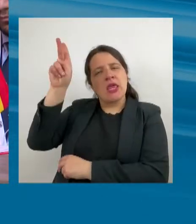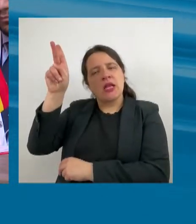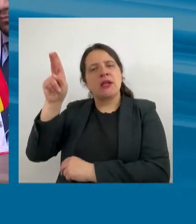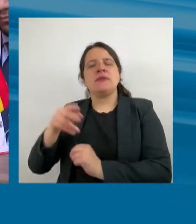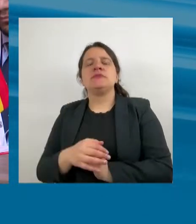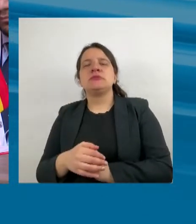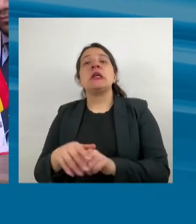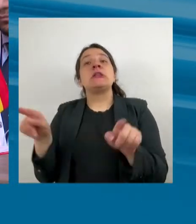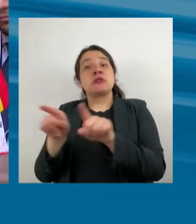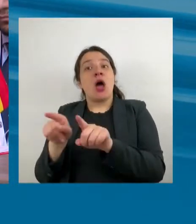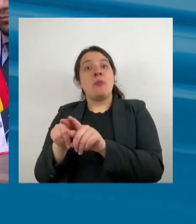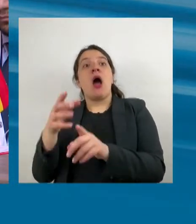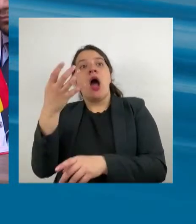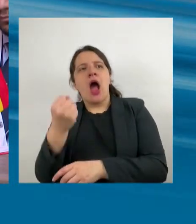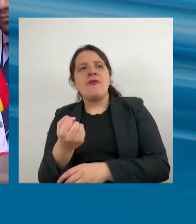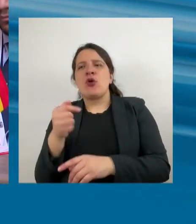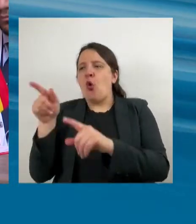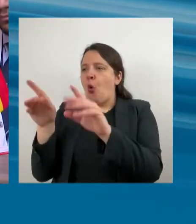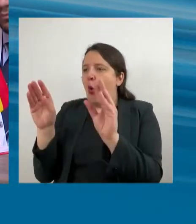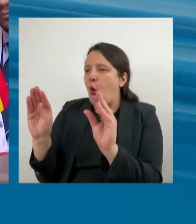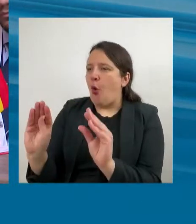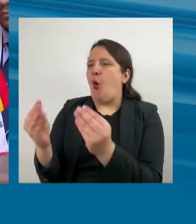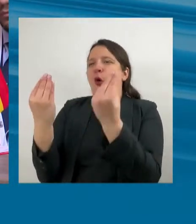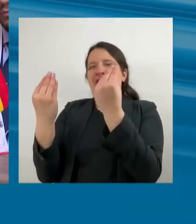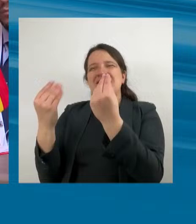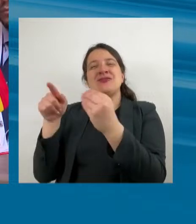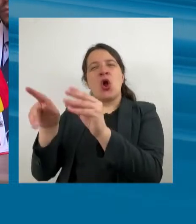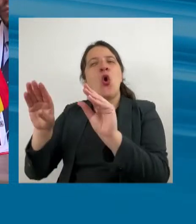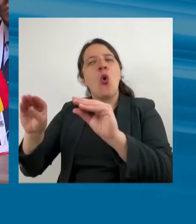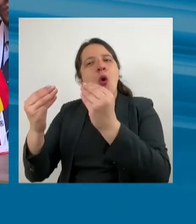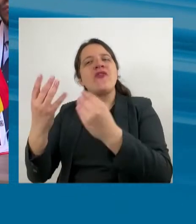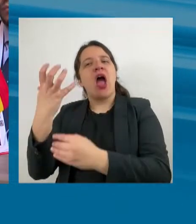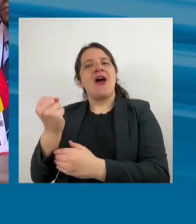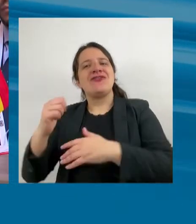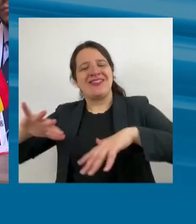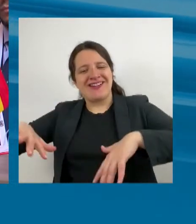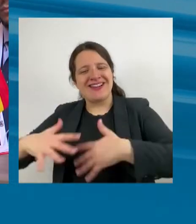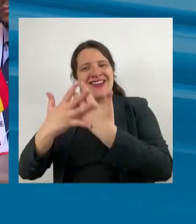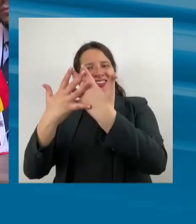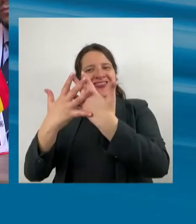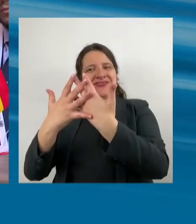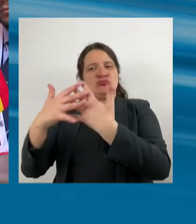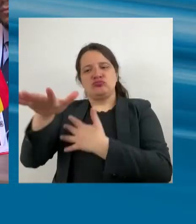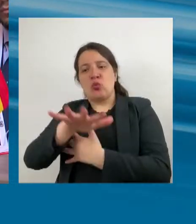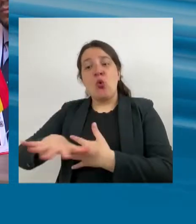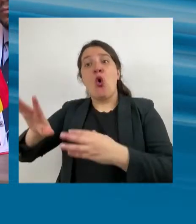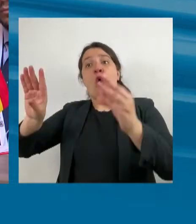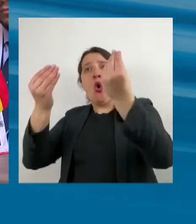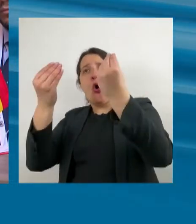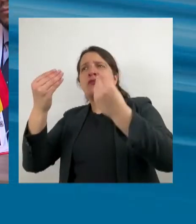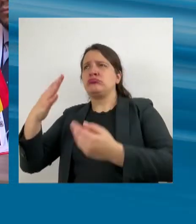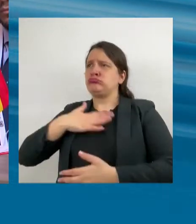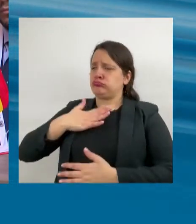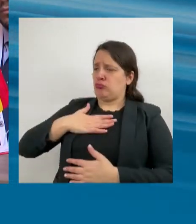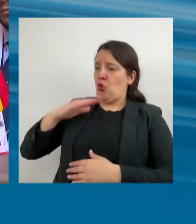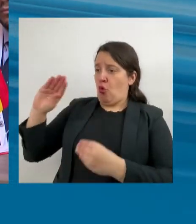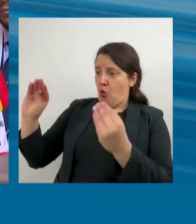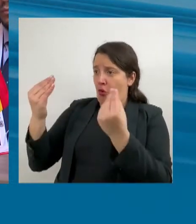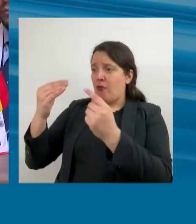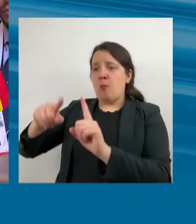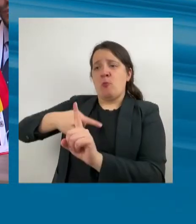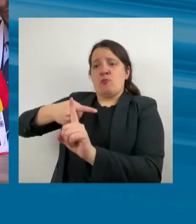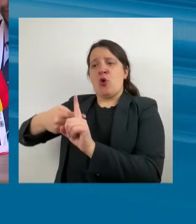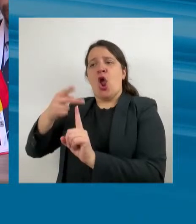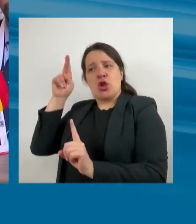a representative network to elevate the voices of indigenous youth in global civic and political